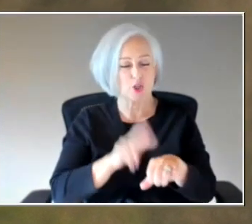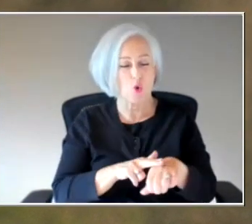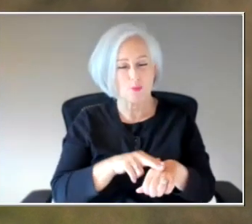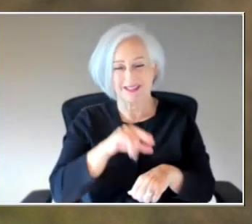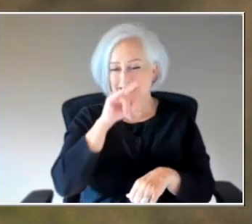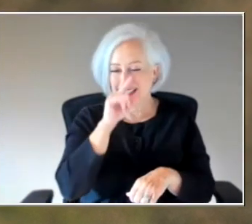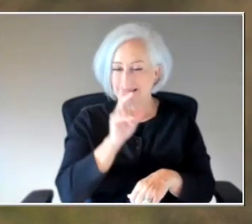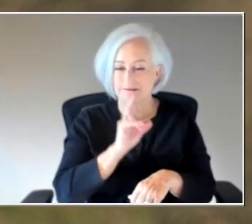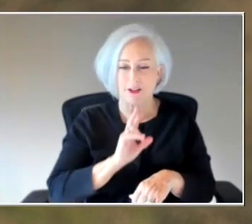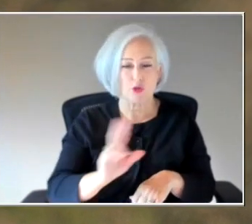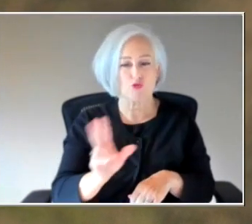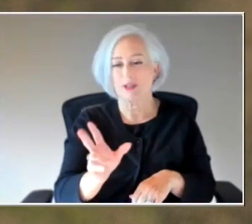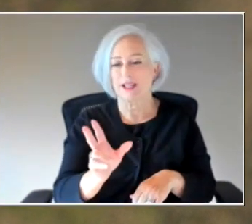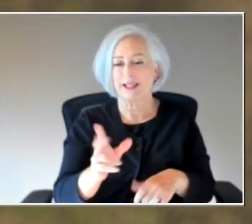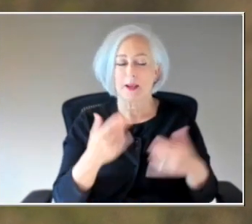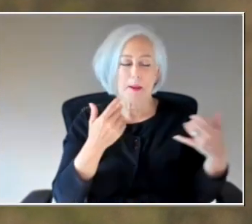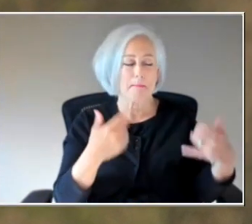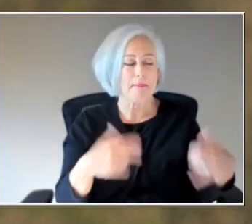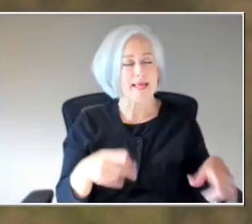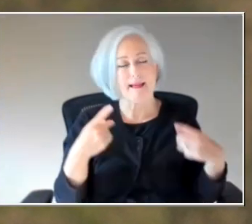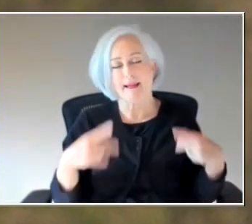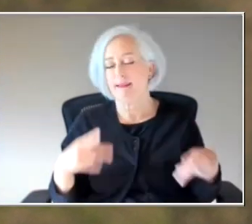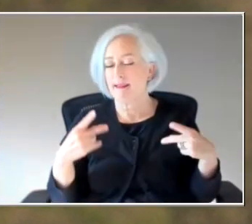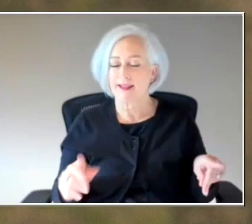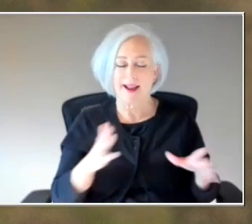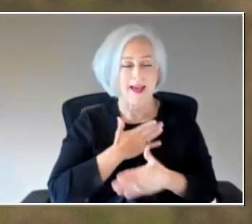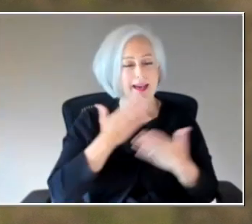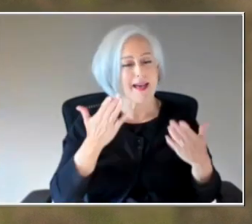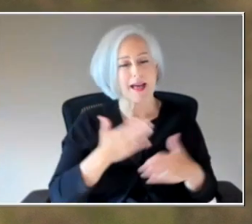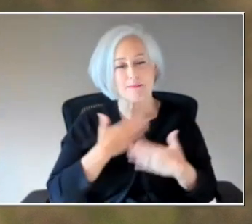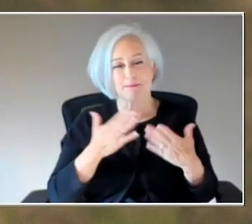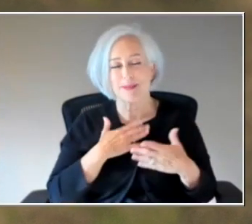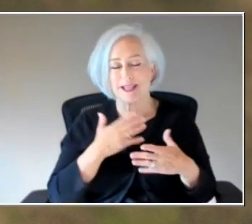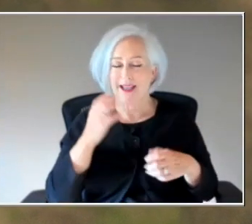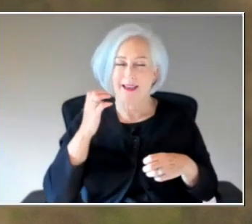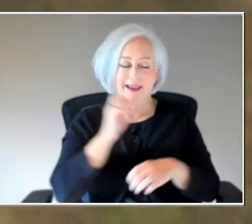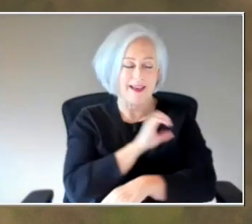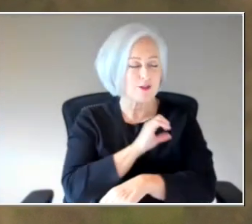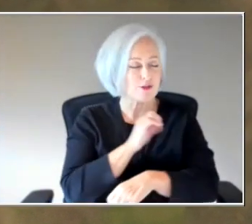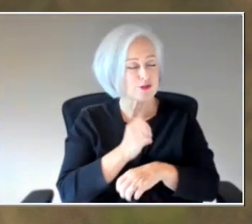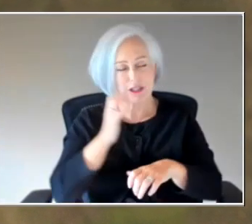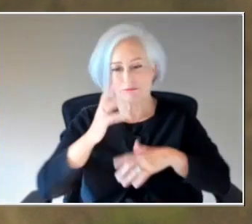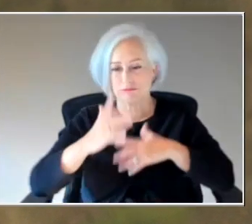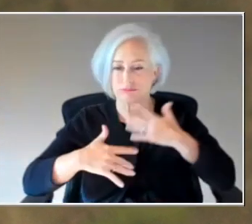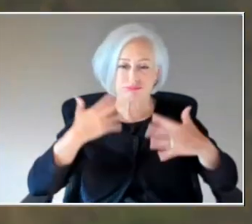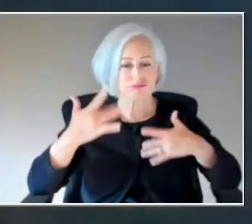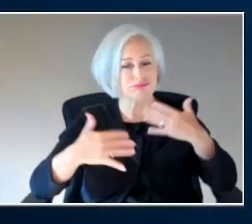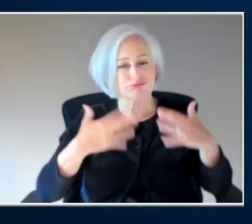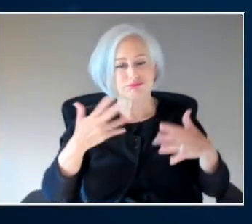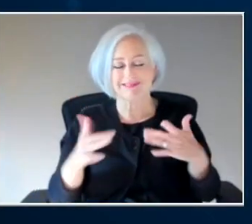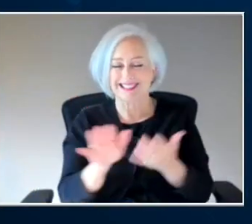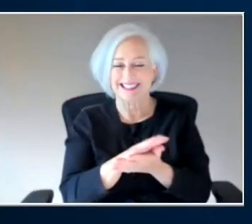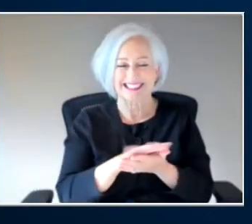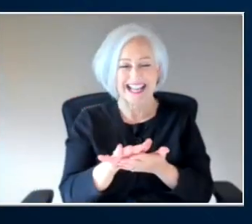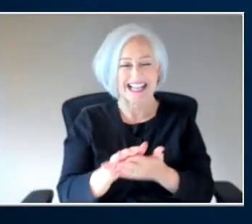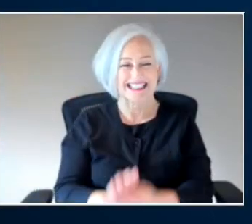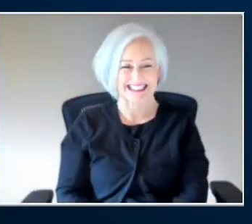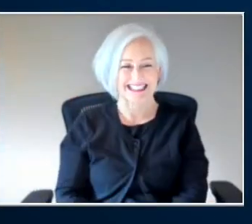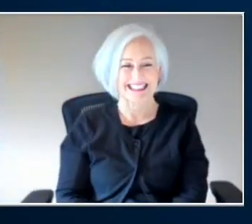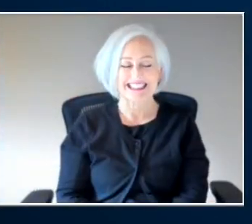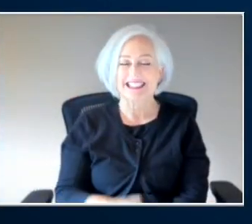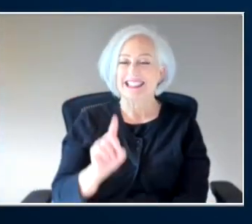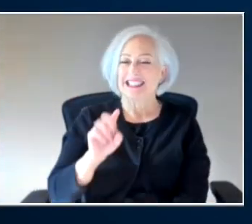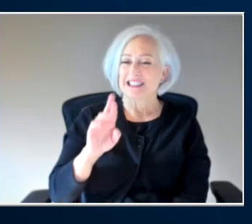again, and playing and being happy and full of energy. It's nice. Dr. Hendrickson, did